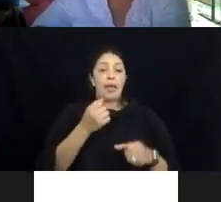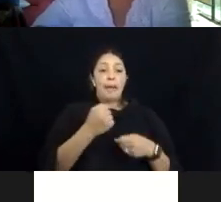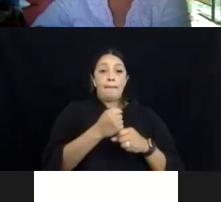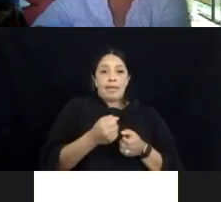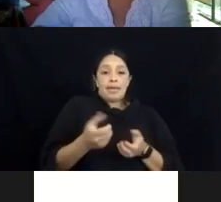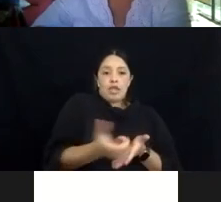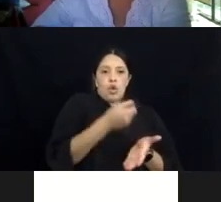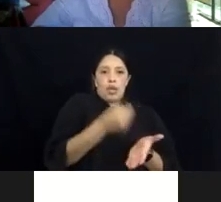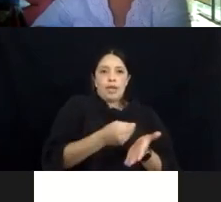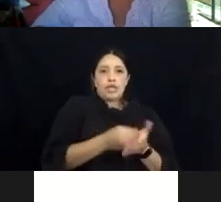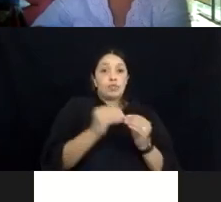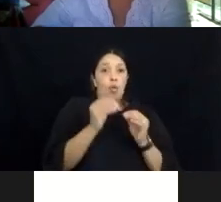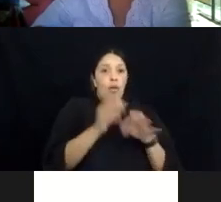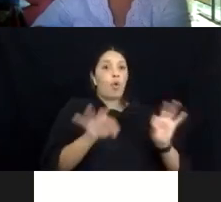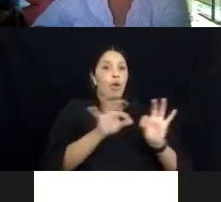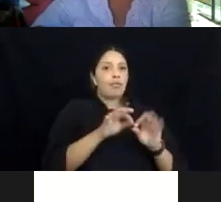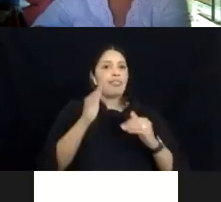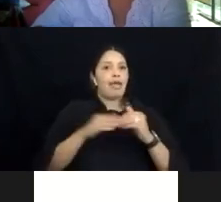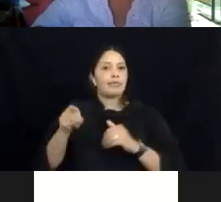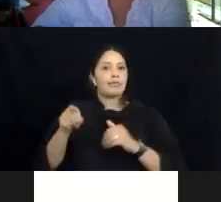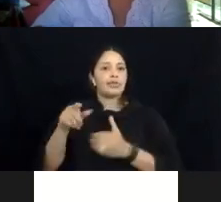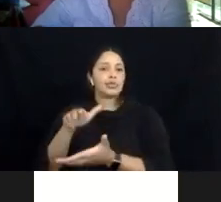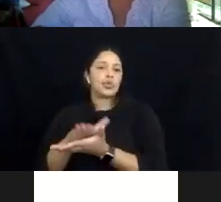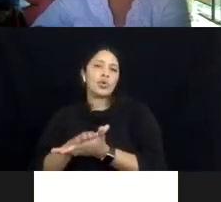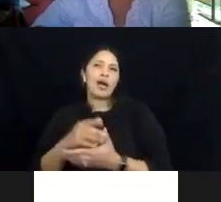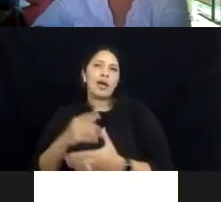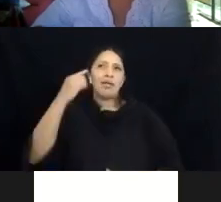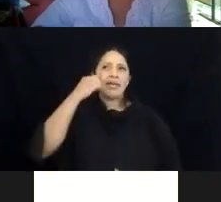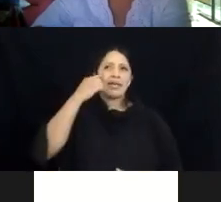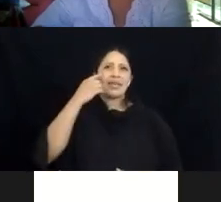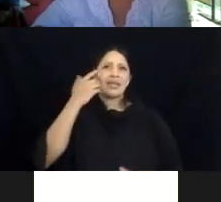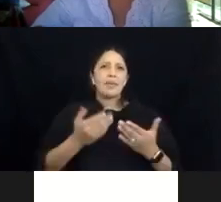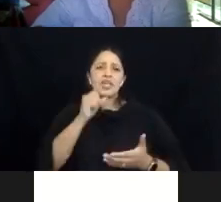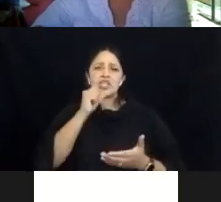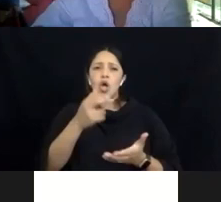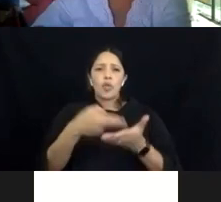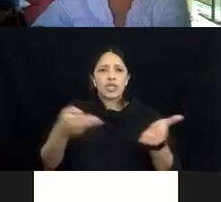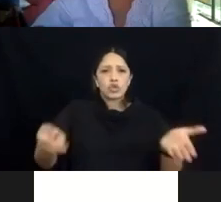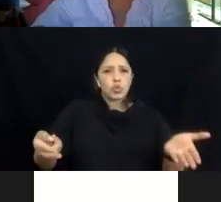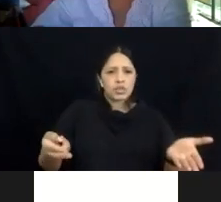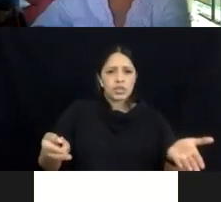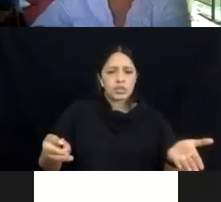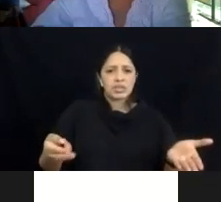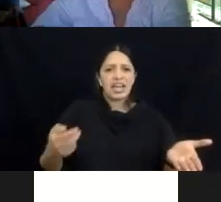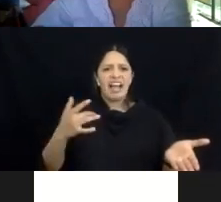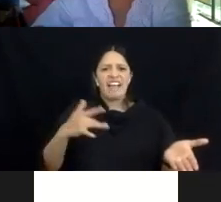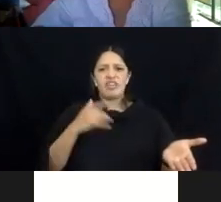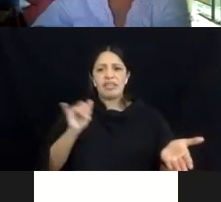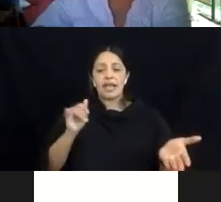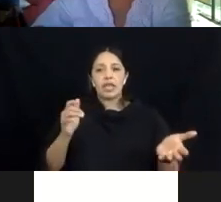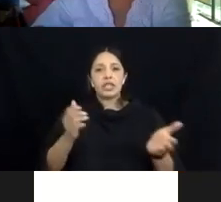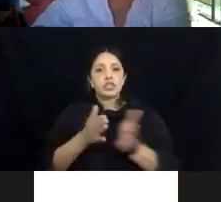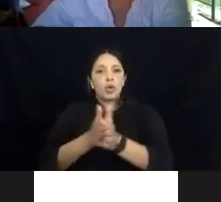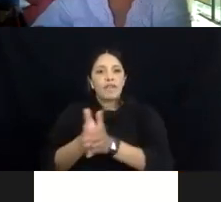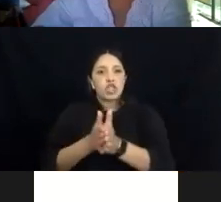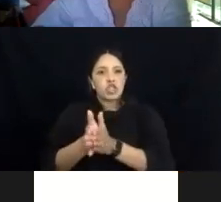thinking is probably is not the resources, is a motivation that you can provide to